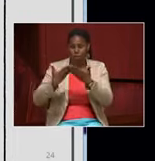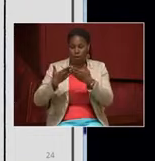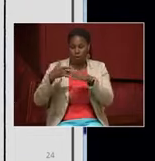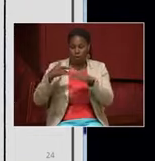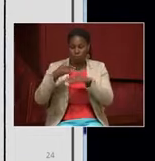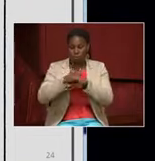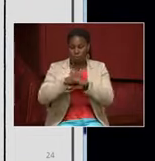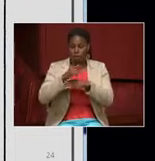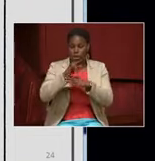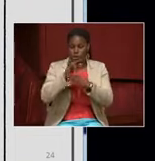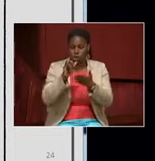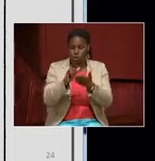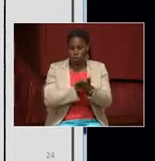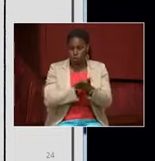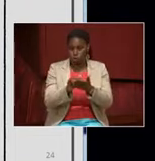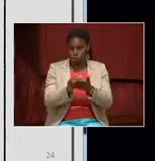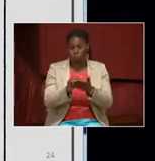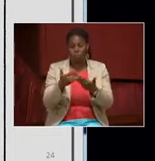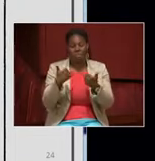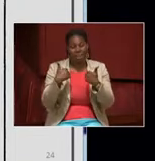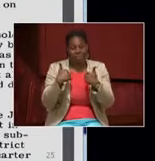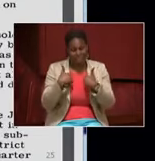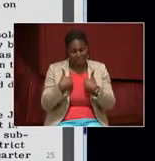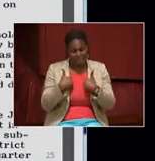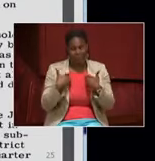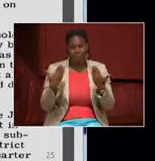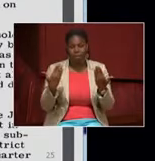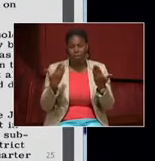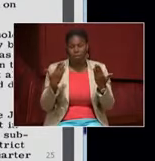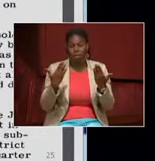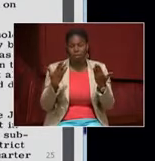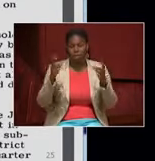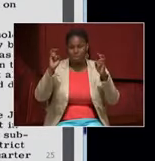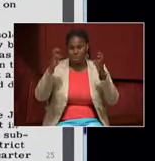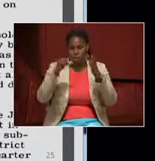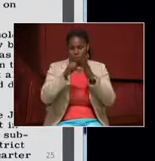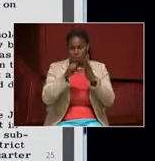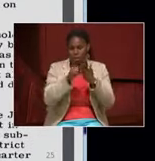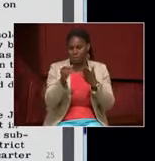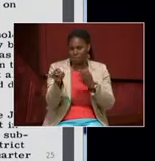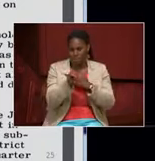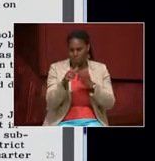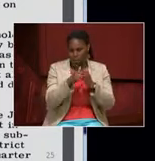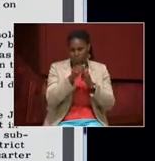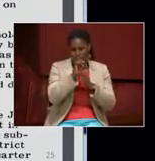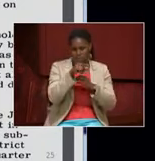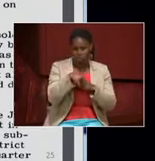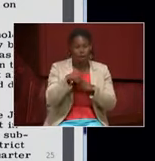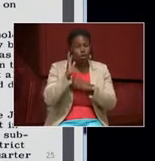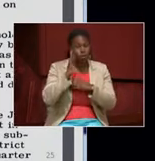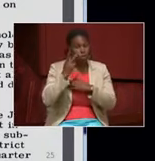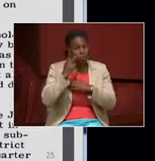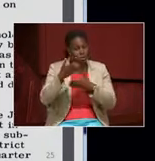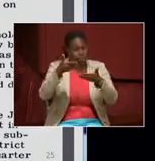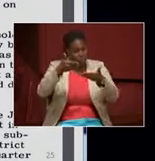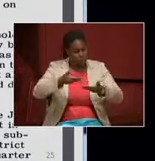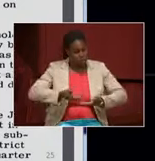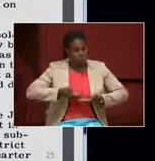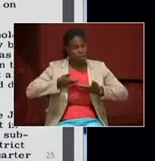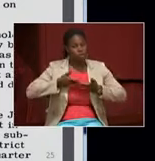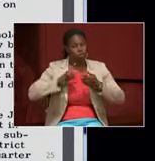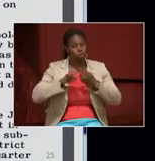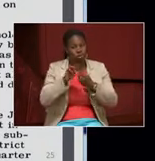have the title page, which is a standard thing you're going to see on the DPs. You're going to see an introduction to the rolls of microfilm,